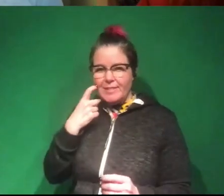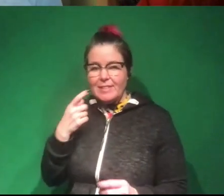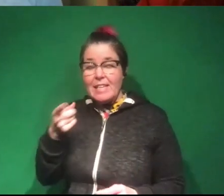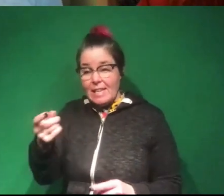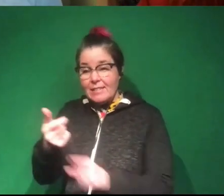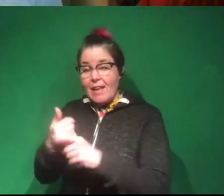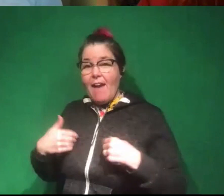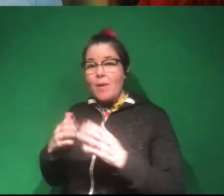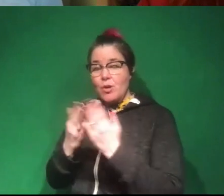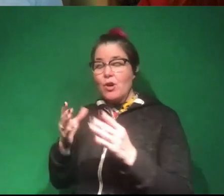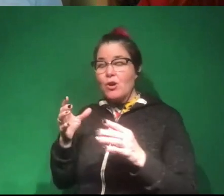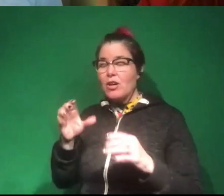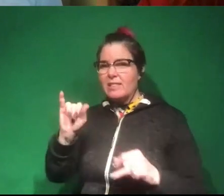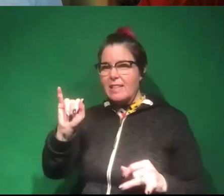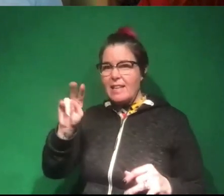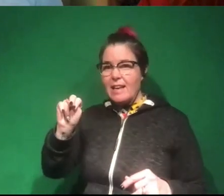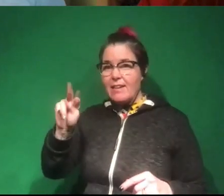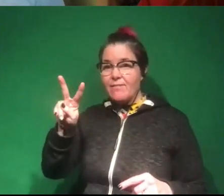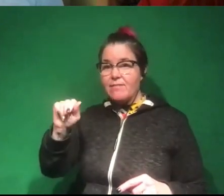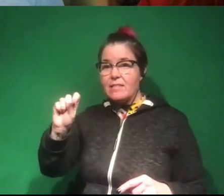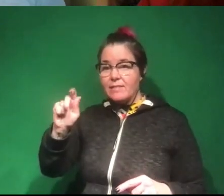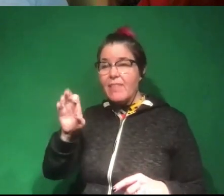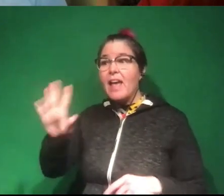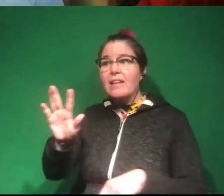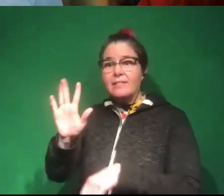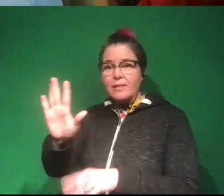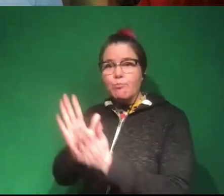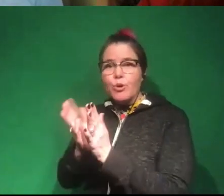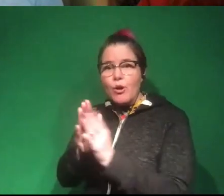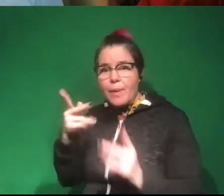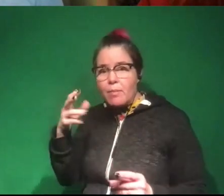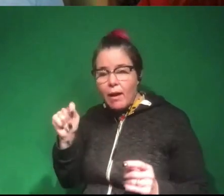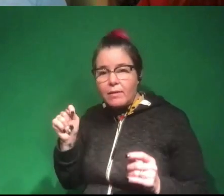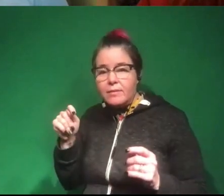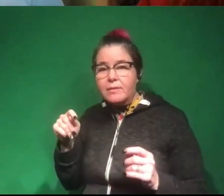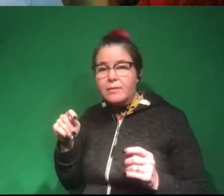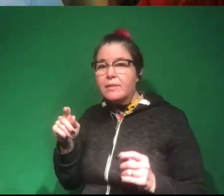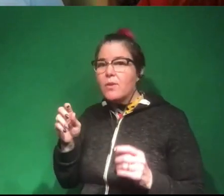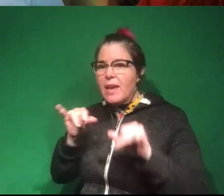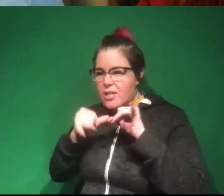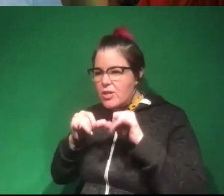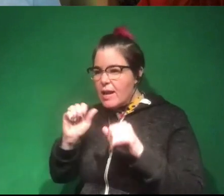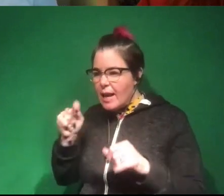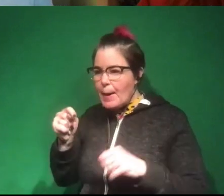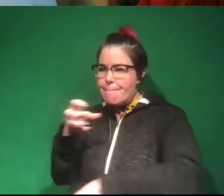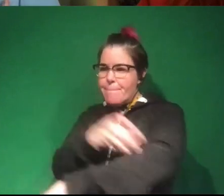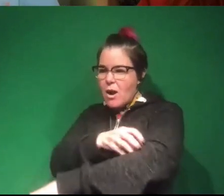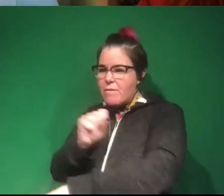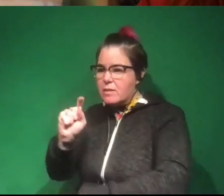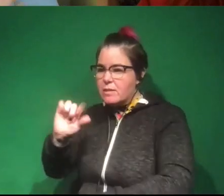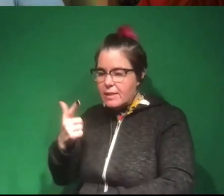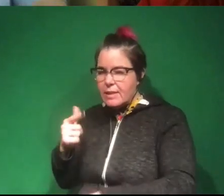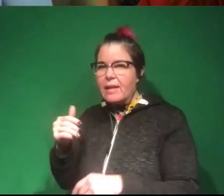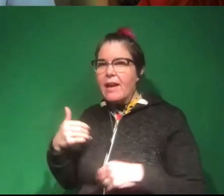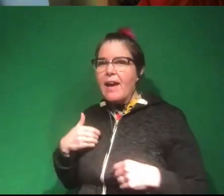book called Invasive, that is the premise of the book, that they engineered these ants with powerful stings that have like a yeast